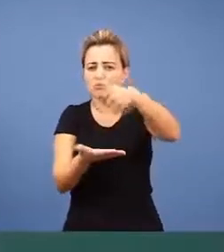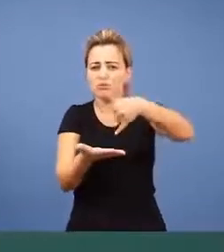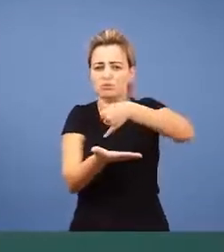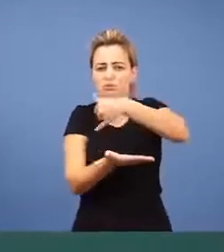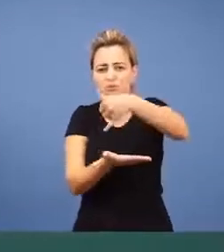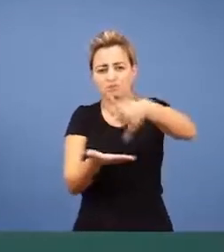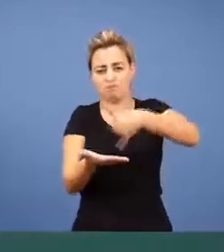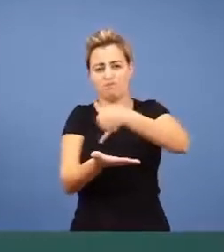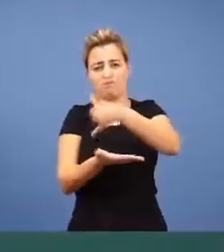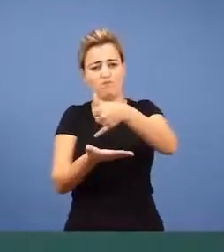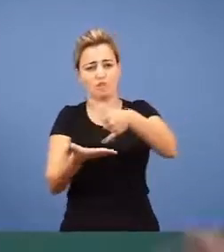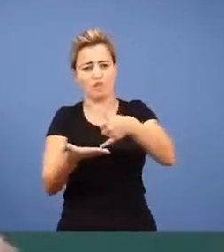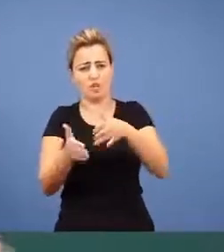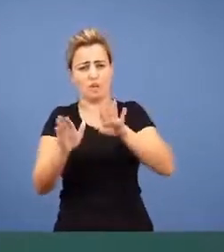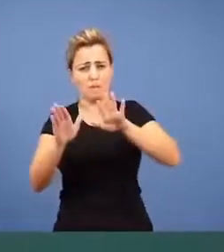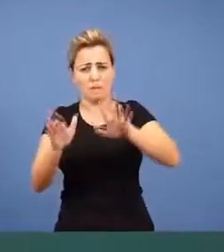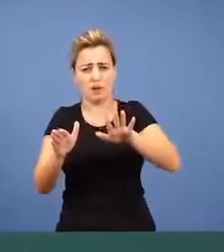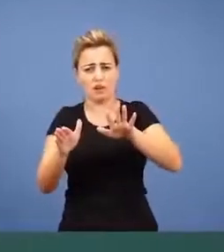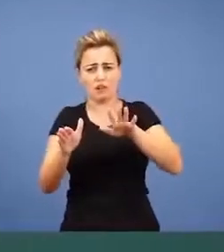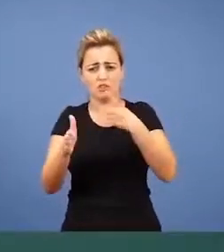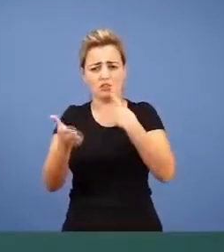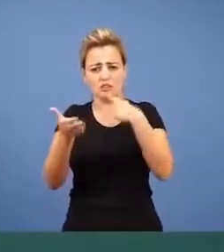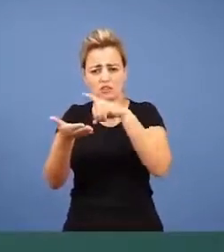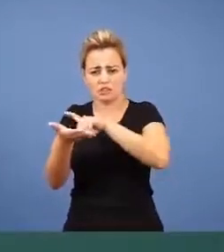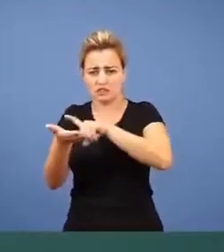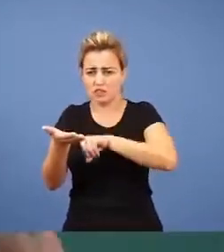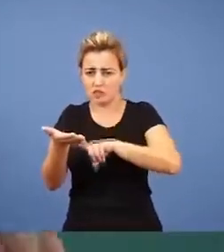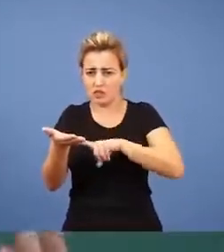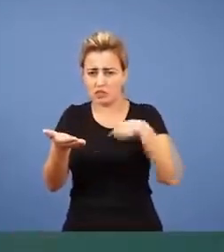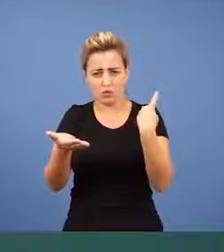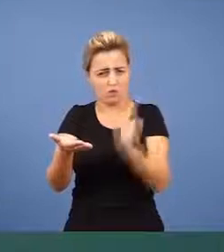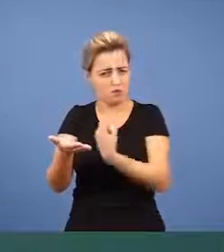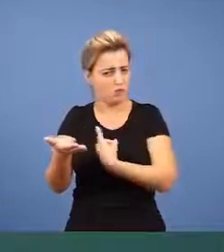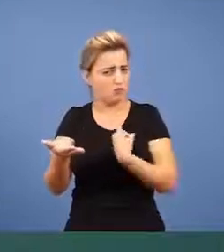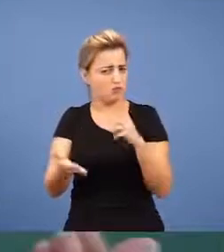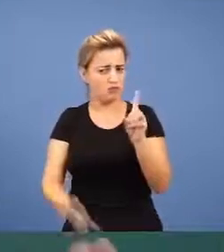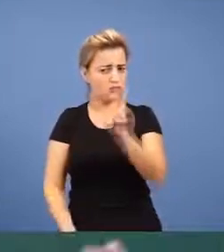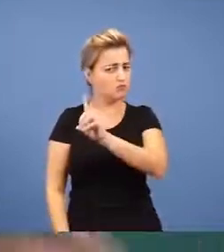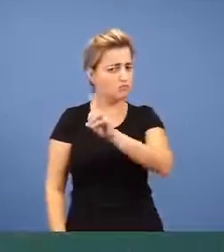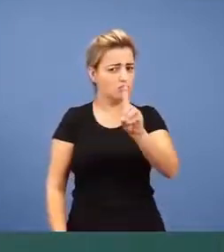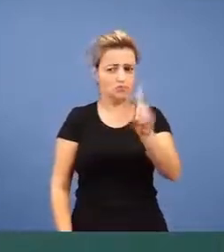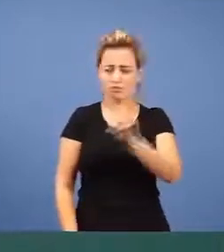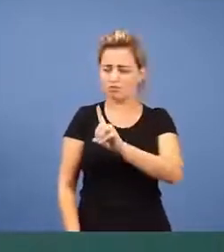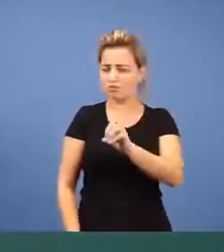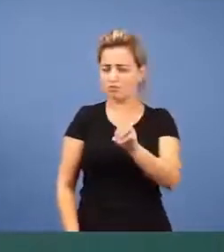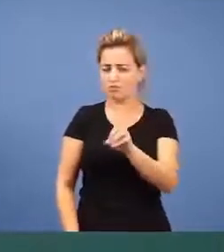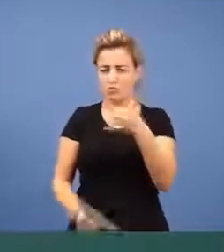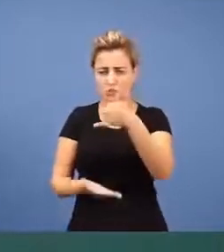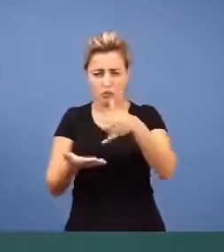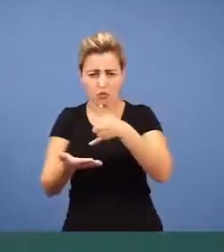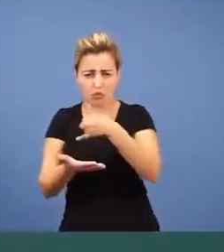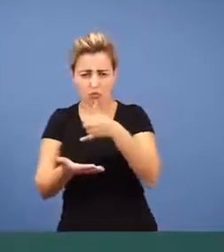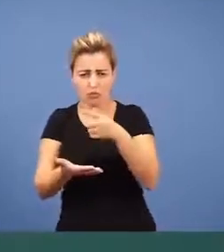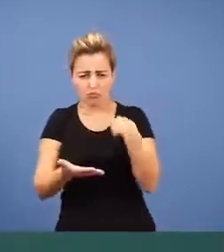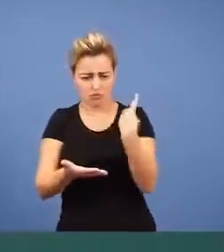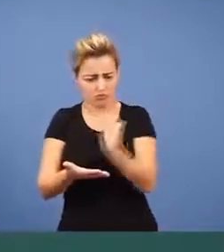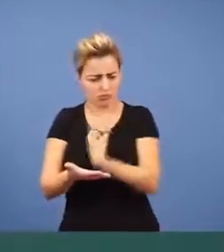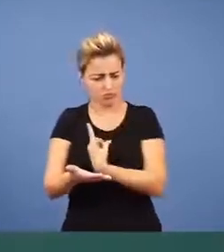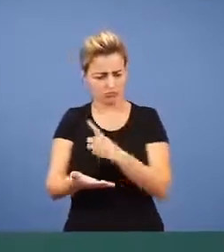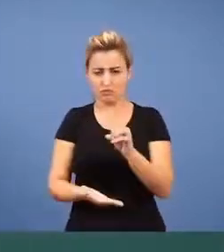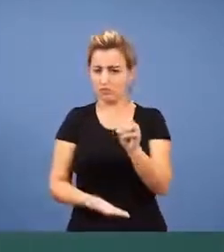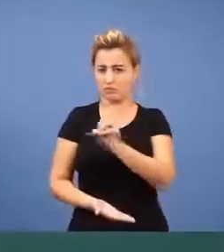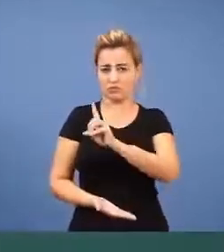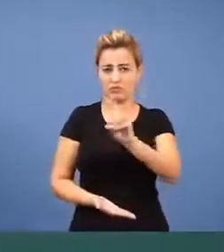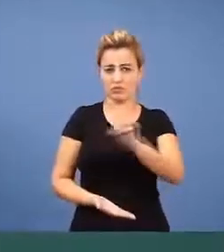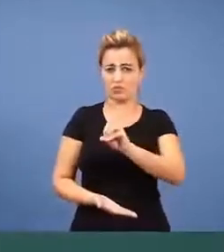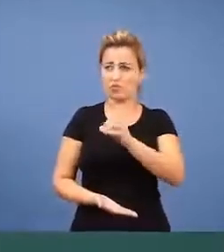a blood mixed with oil. But it was not our blood or our oil, a oil that